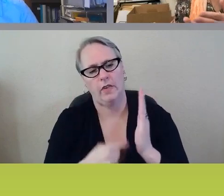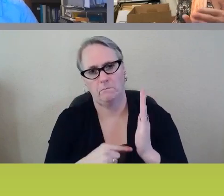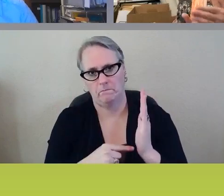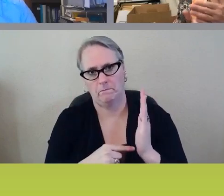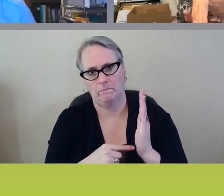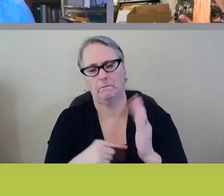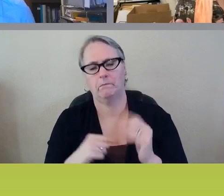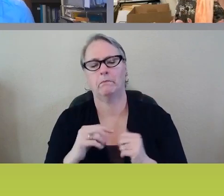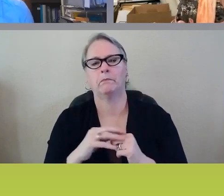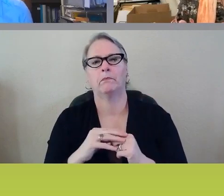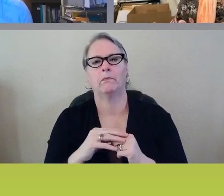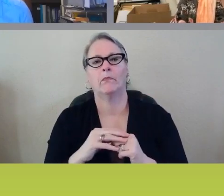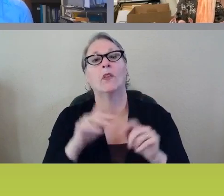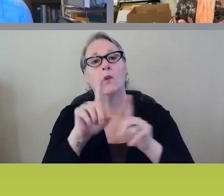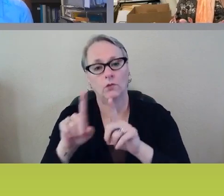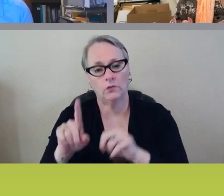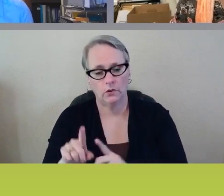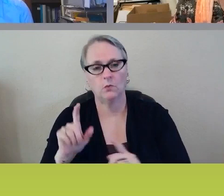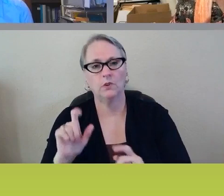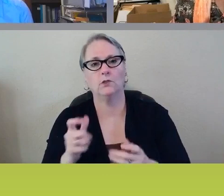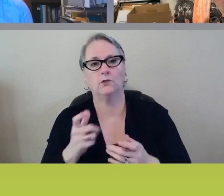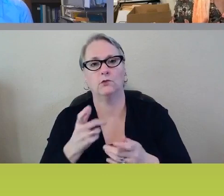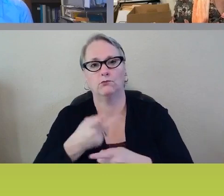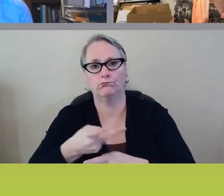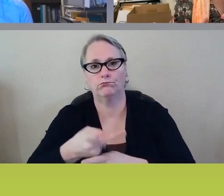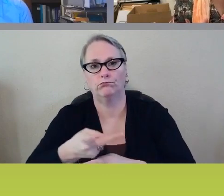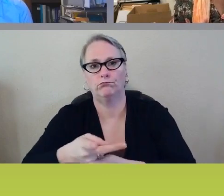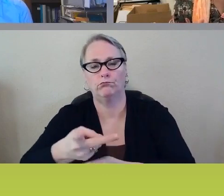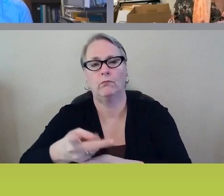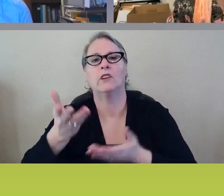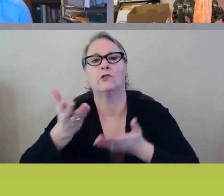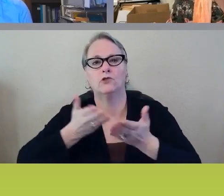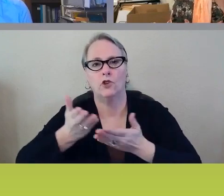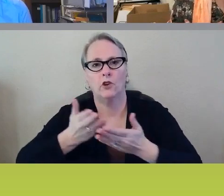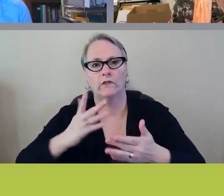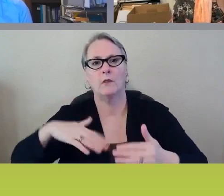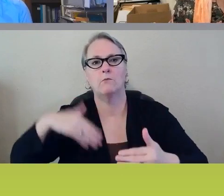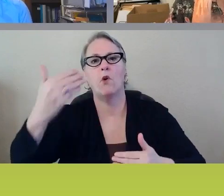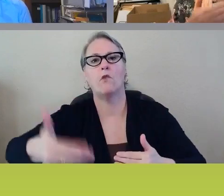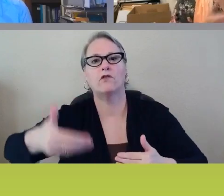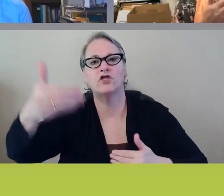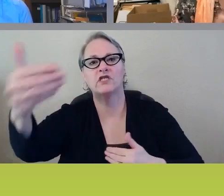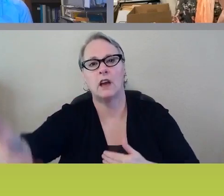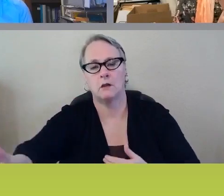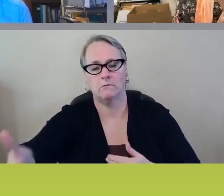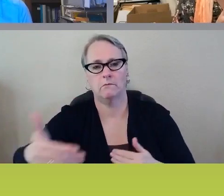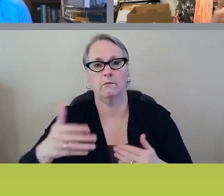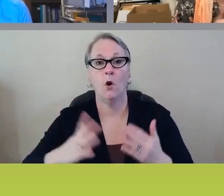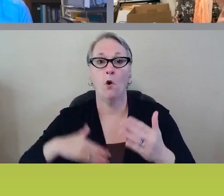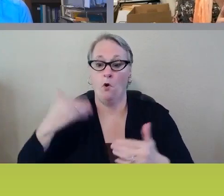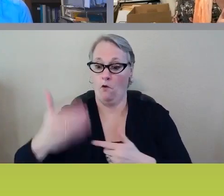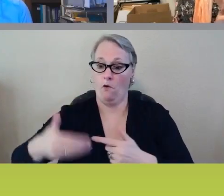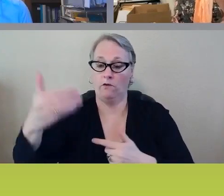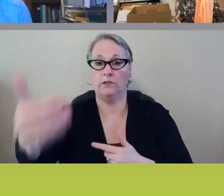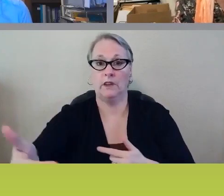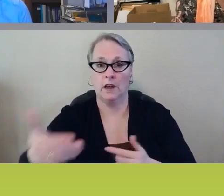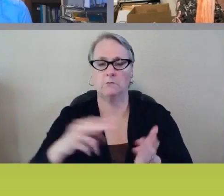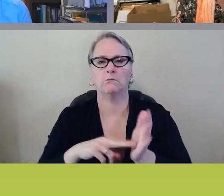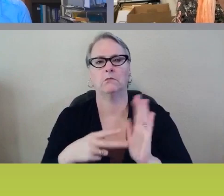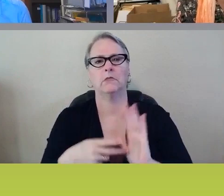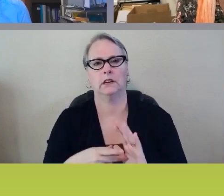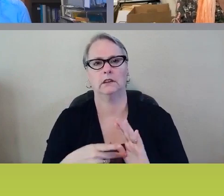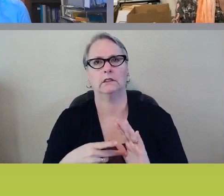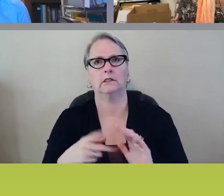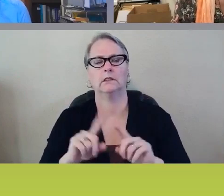them over time. So over time means different abilities,